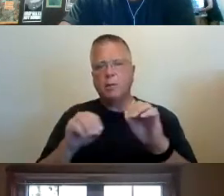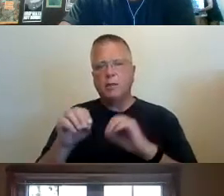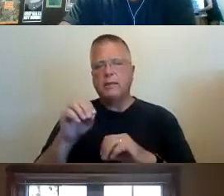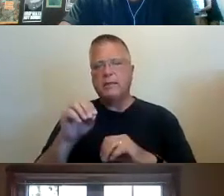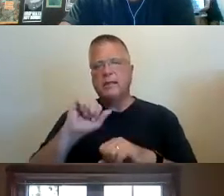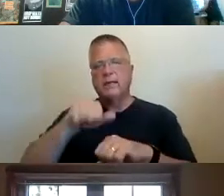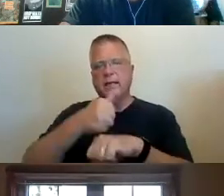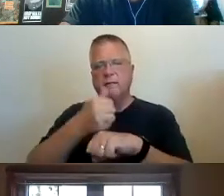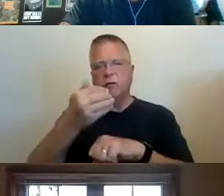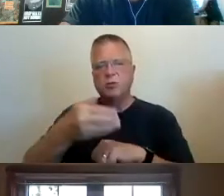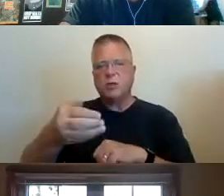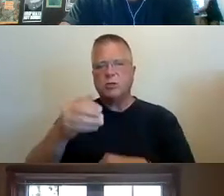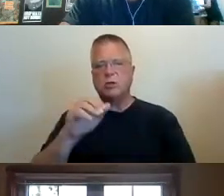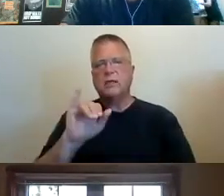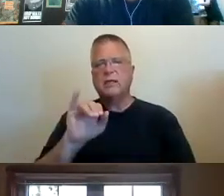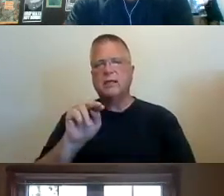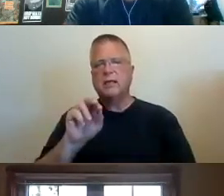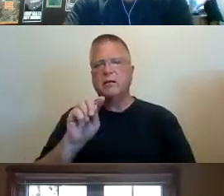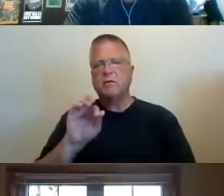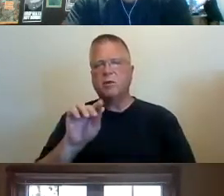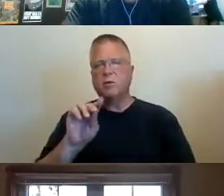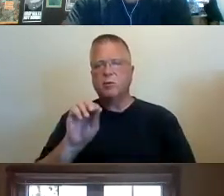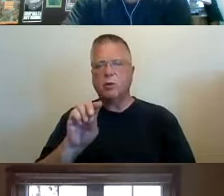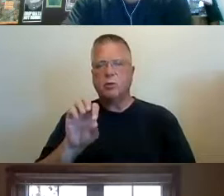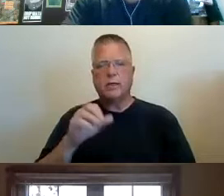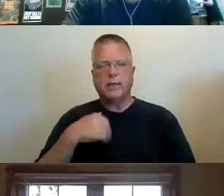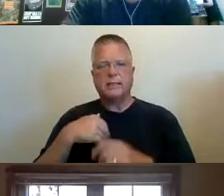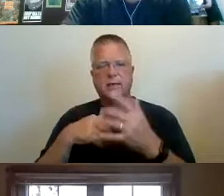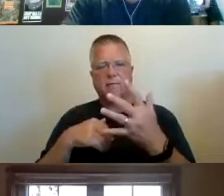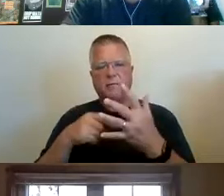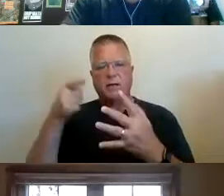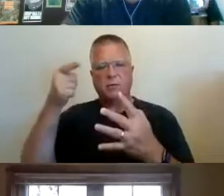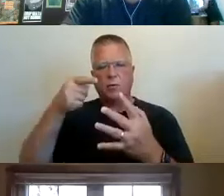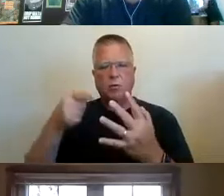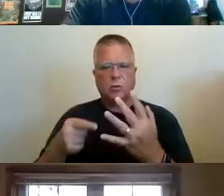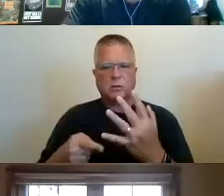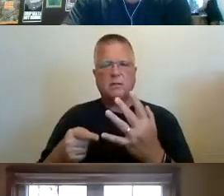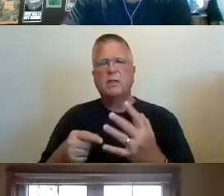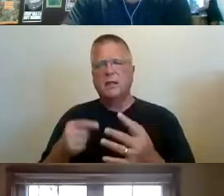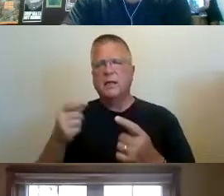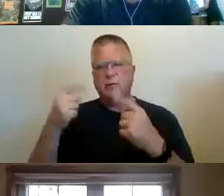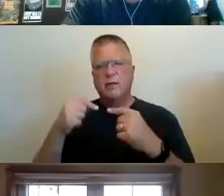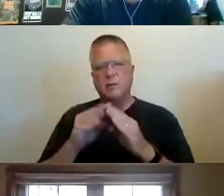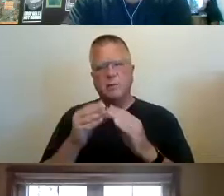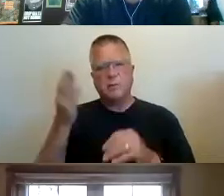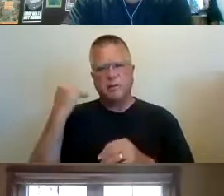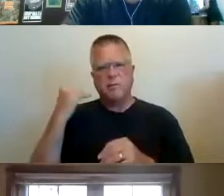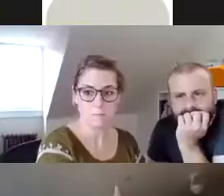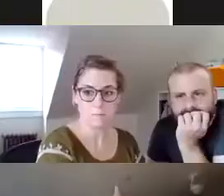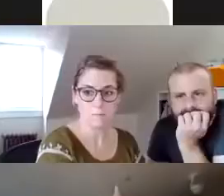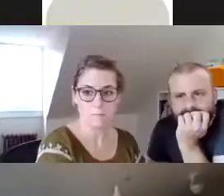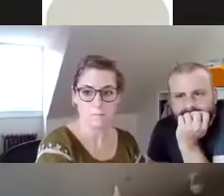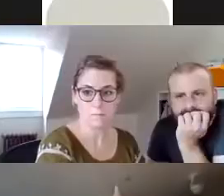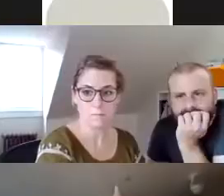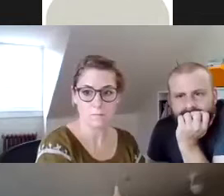organized around 5 goals. I know many of you who've been to these meetings have heard us talk about them before. The first goal really is one of safety,